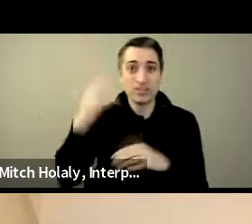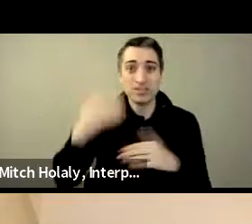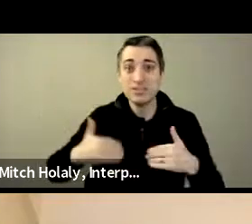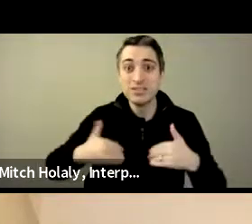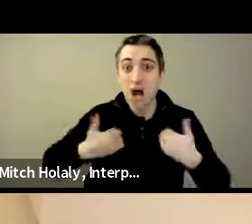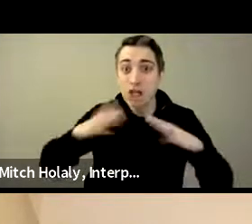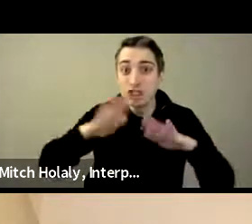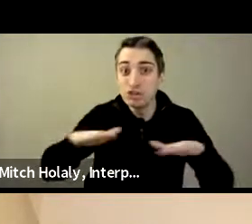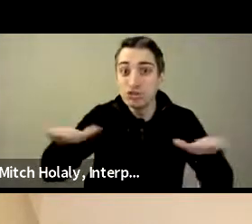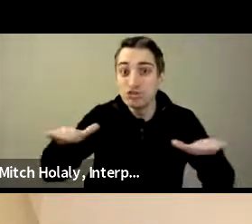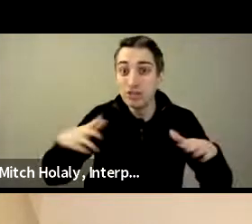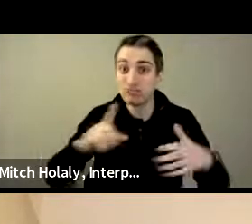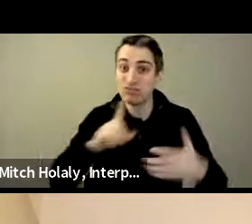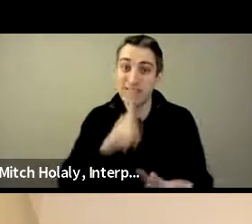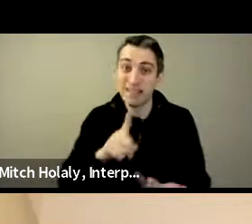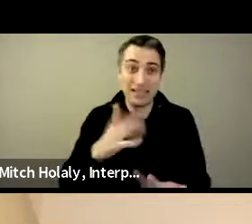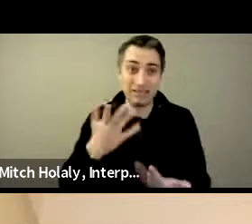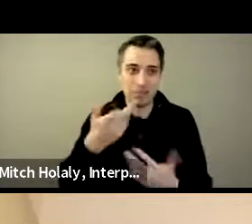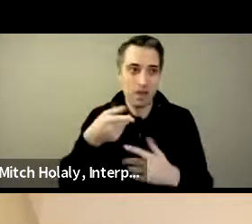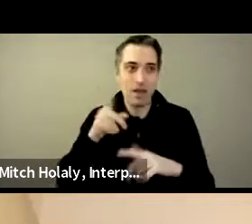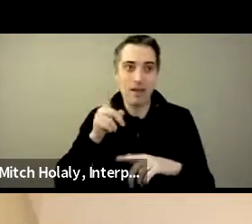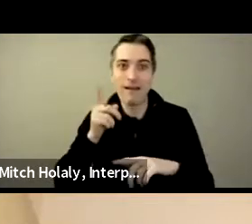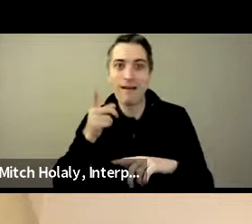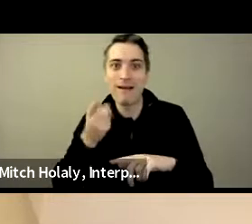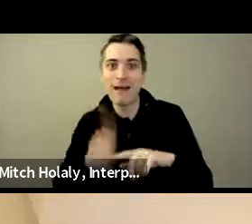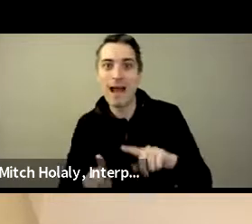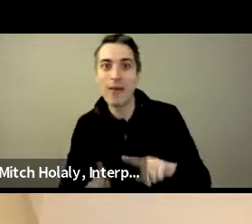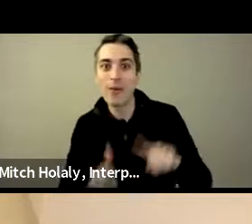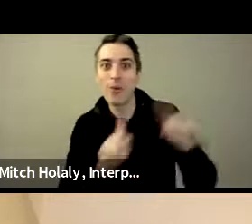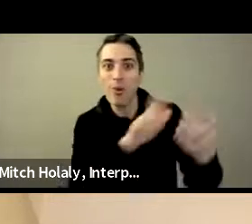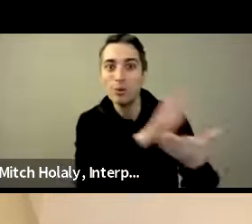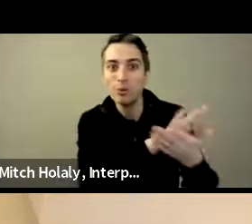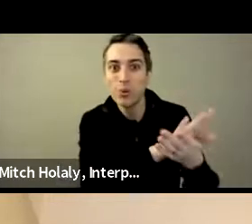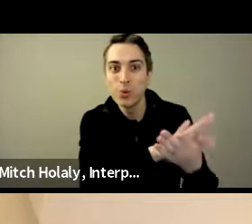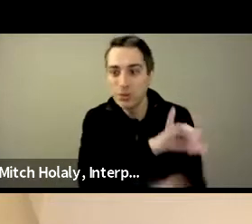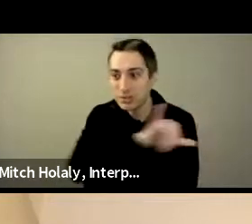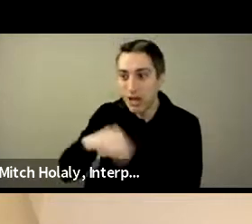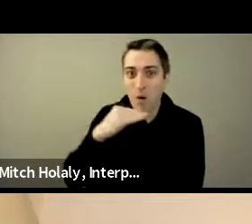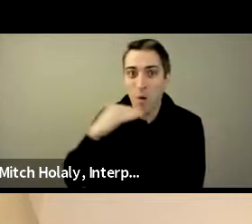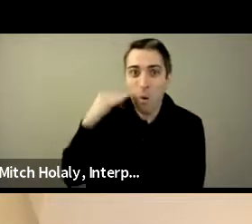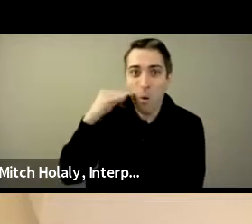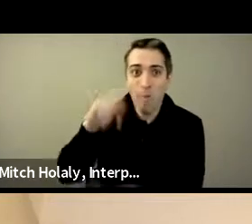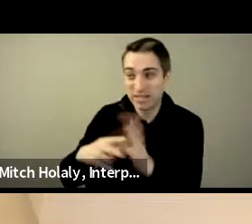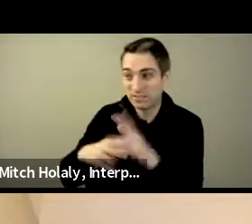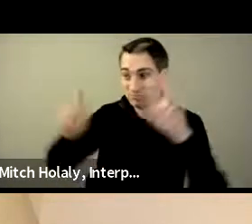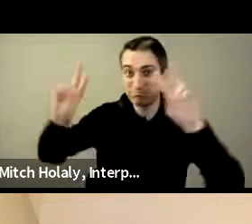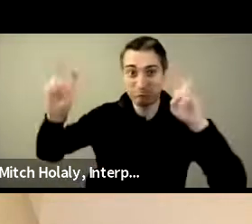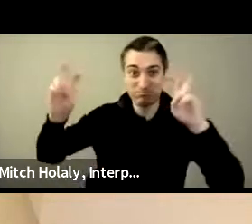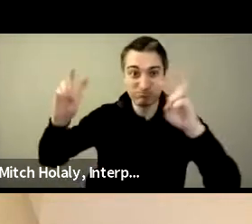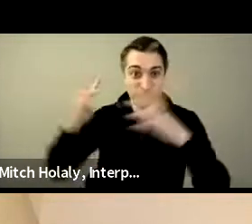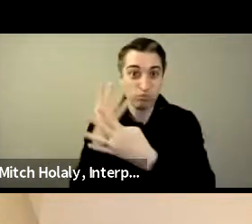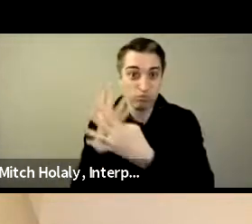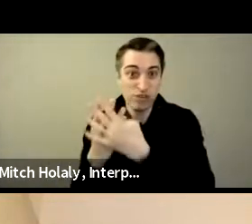are imprisoned, if you will, with their abusers staying at home